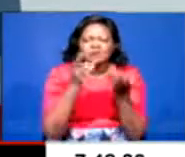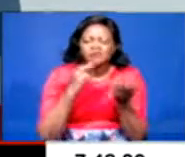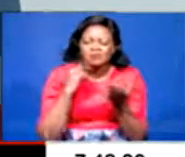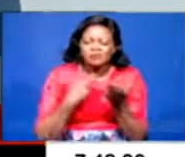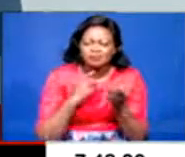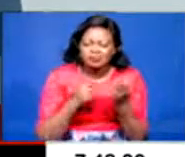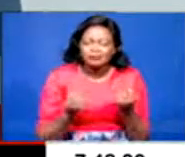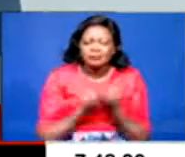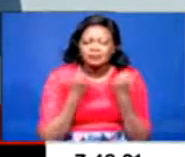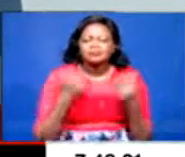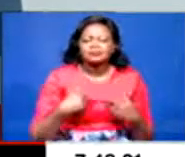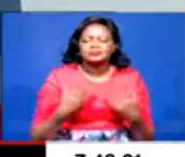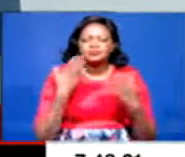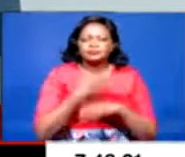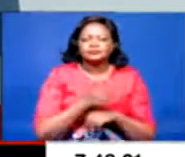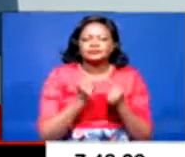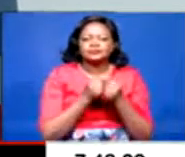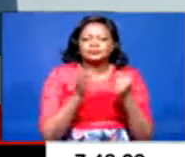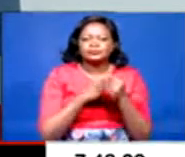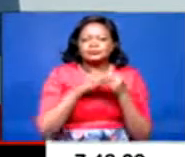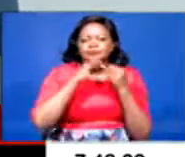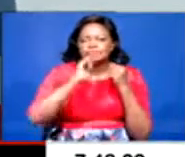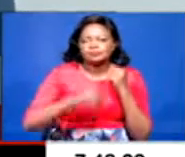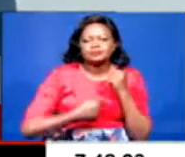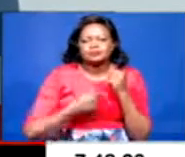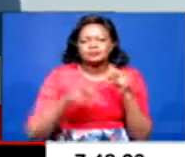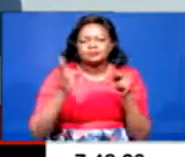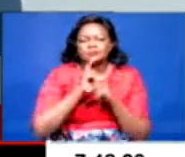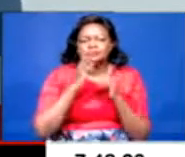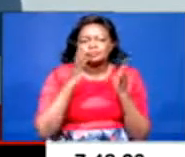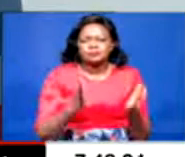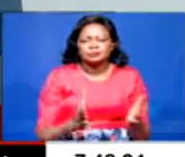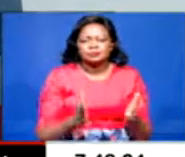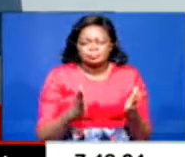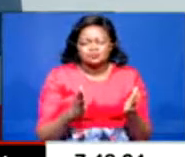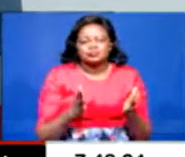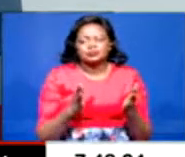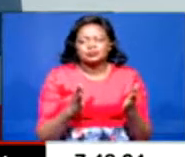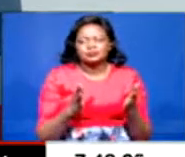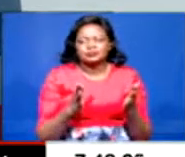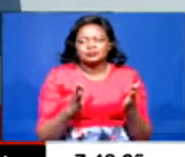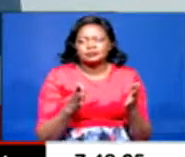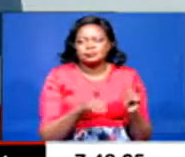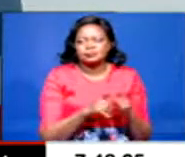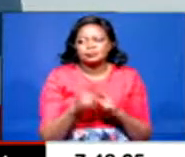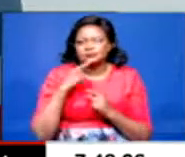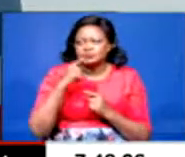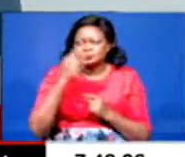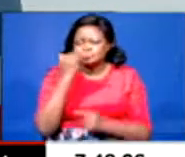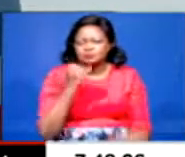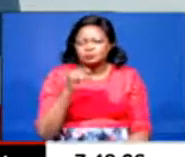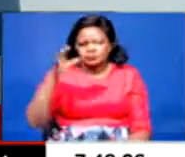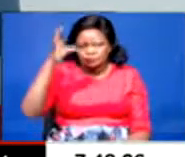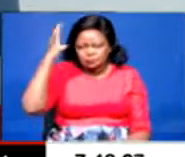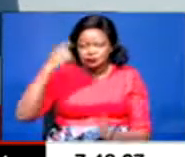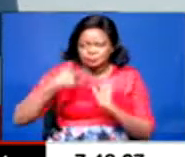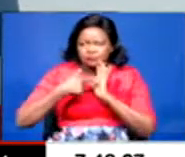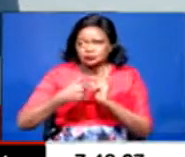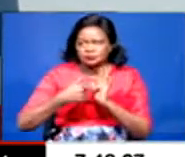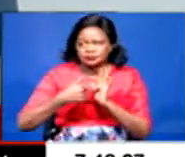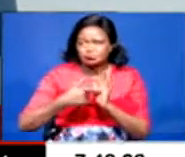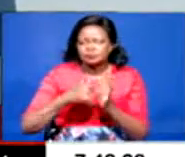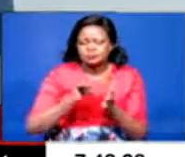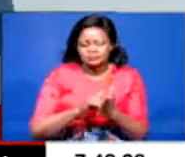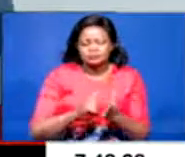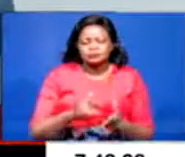have got over 18,000 observers currently, as said by Chebukati. That shows the kind of interest that